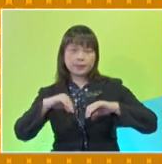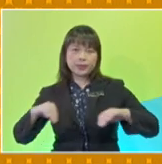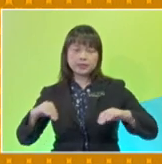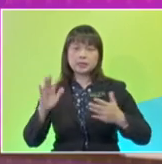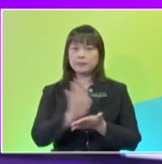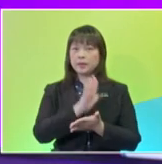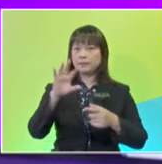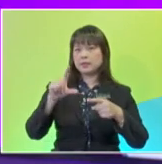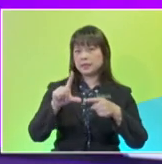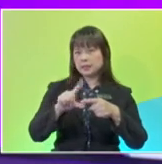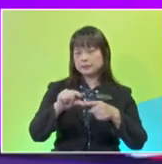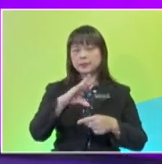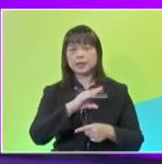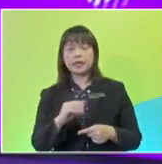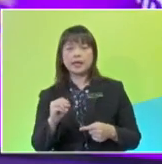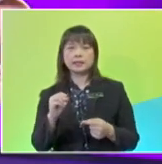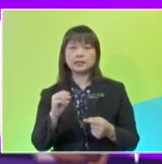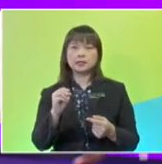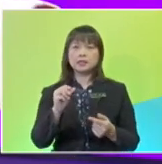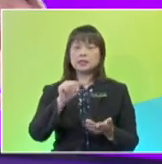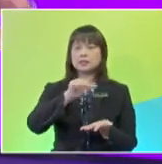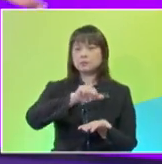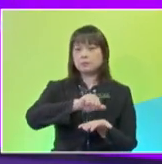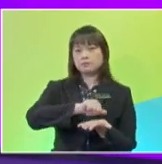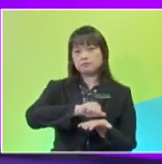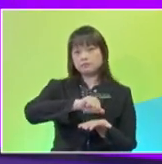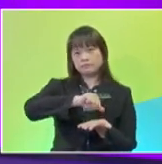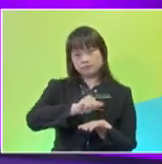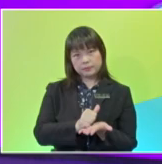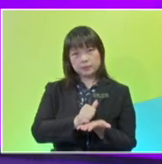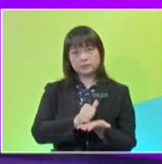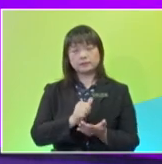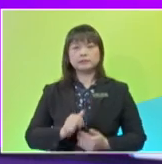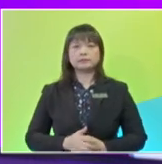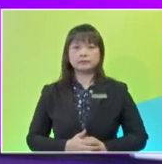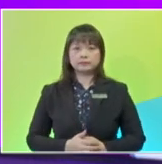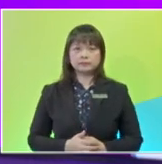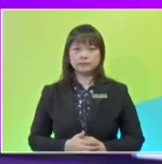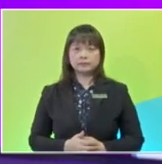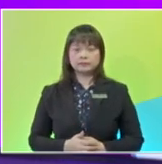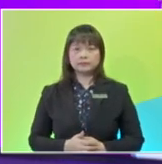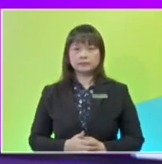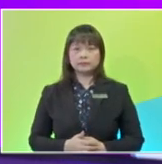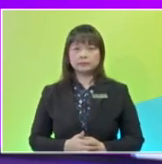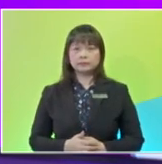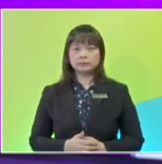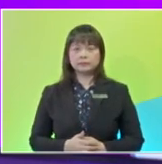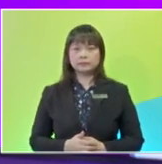and staples. Mm. So paper clip is what we saw just now, right? It's the iron. And